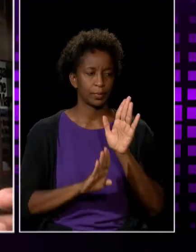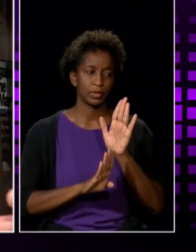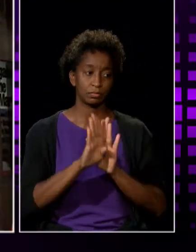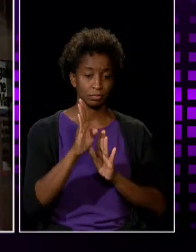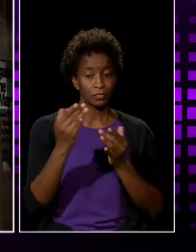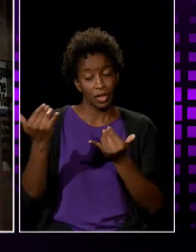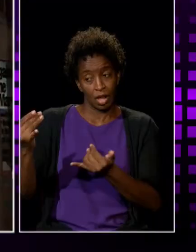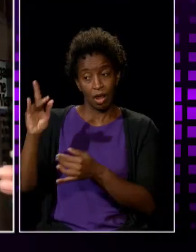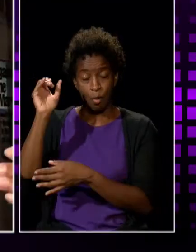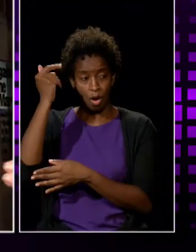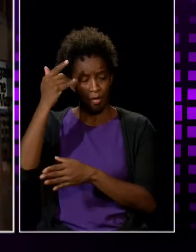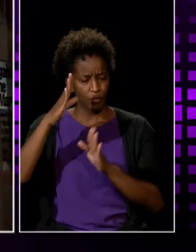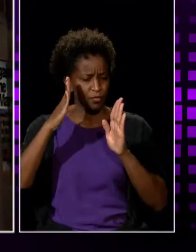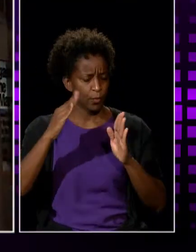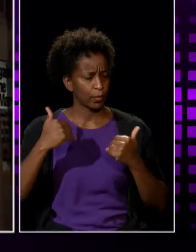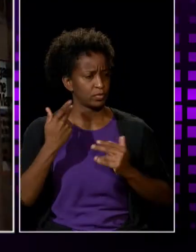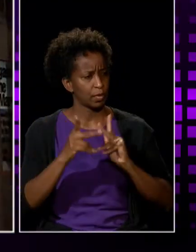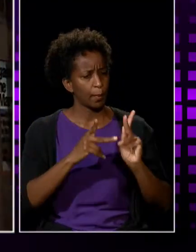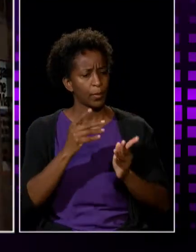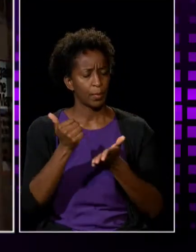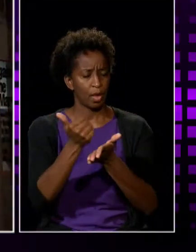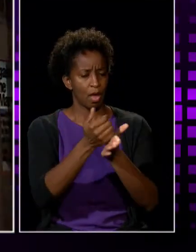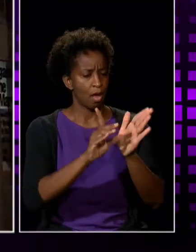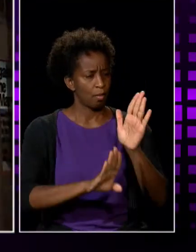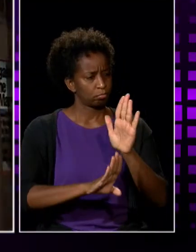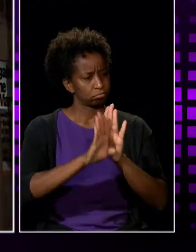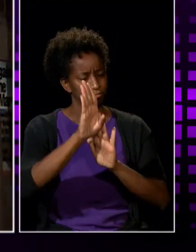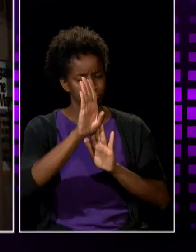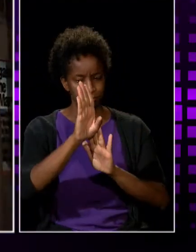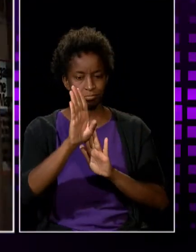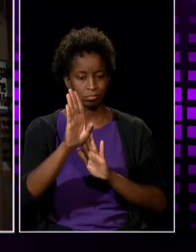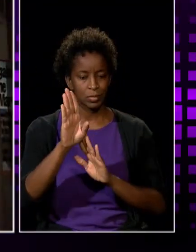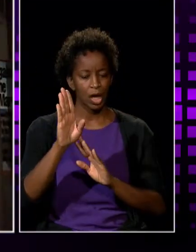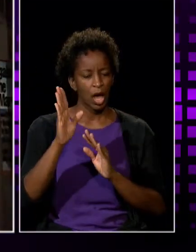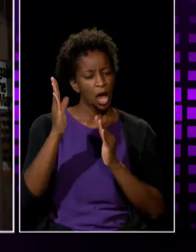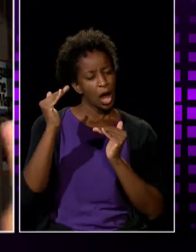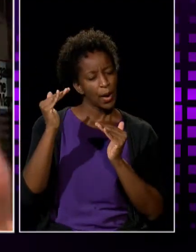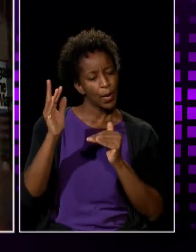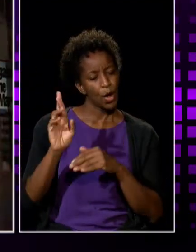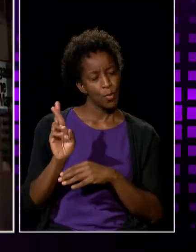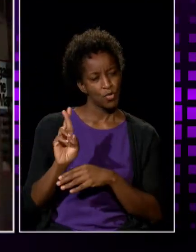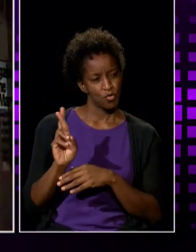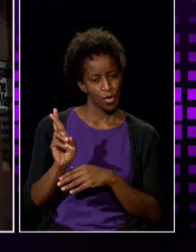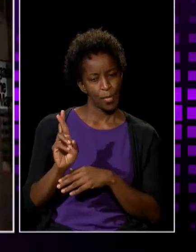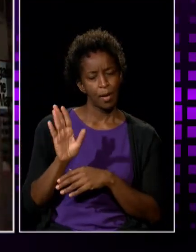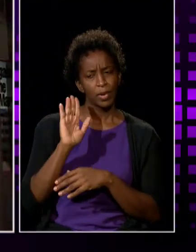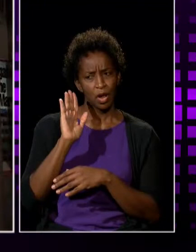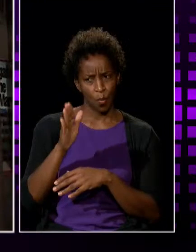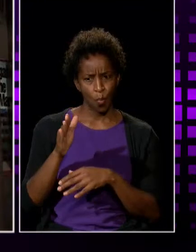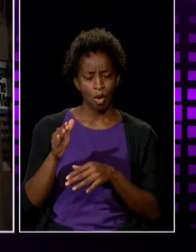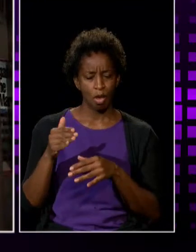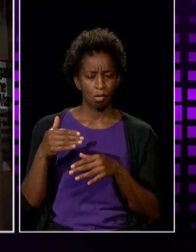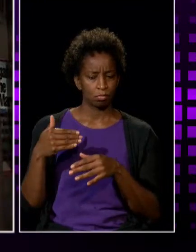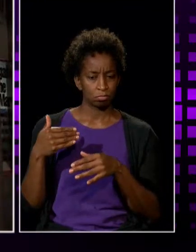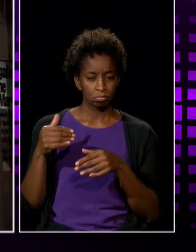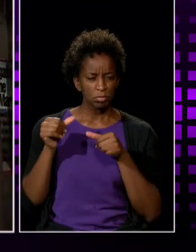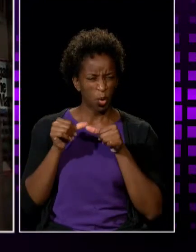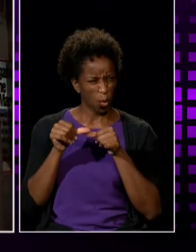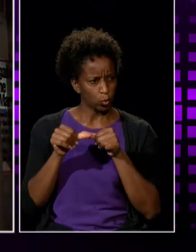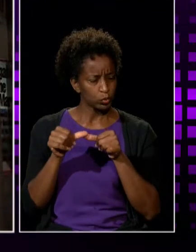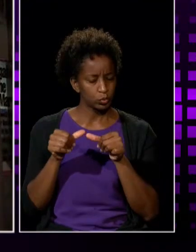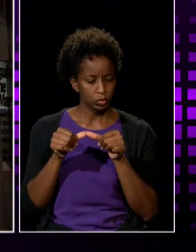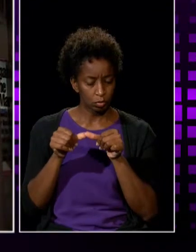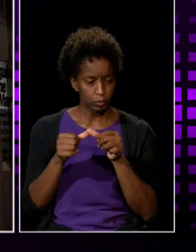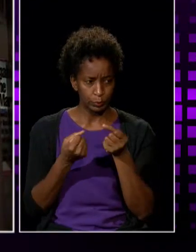hope then that that will be propelled by republicanism. But more broadly, Tyrell, in my closing comments, to say that we